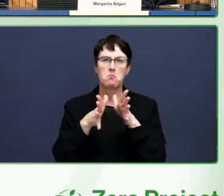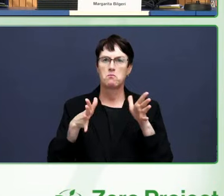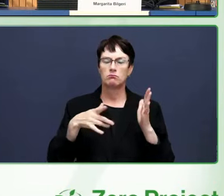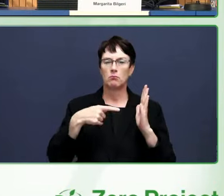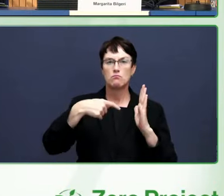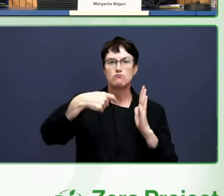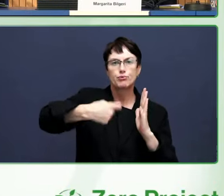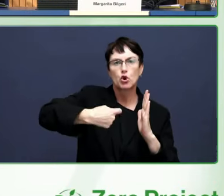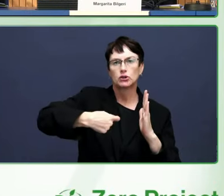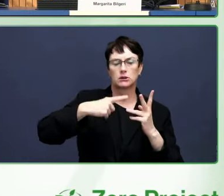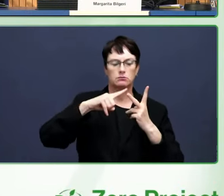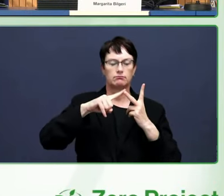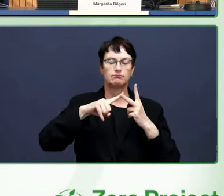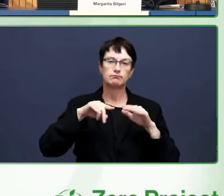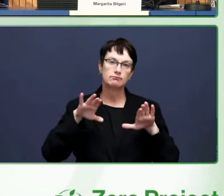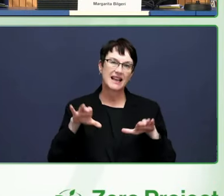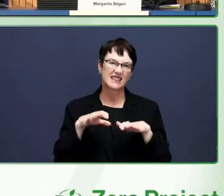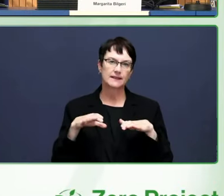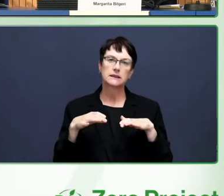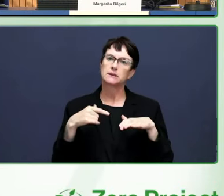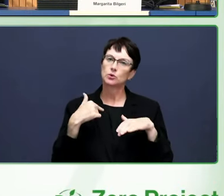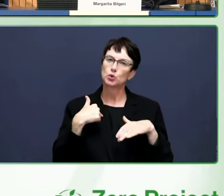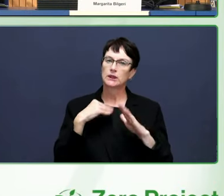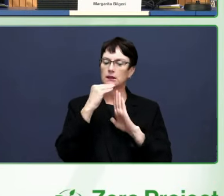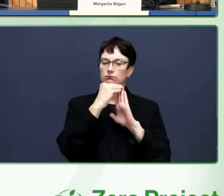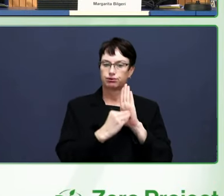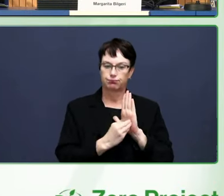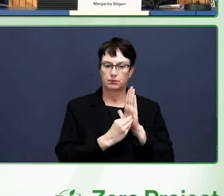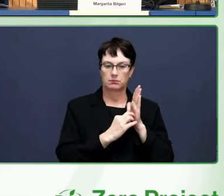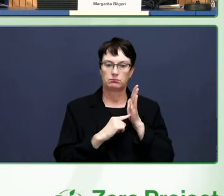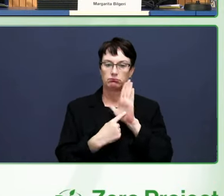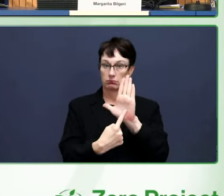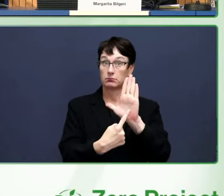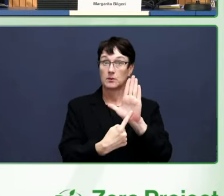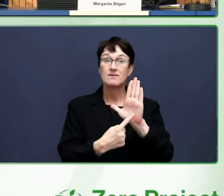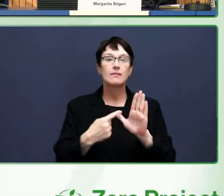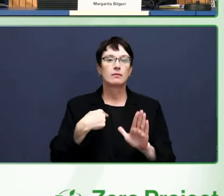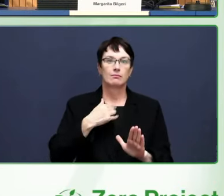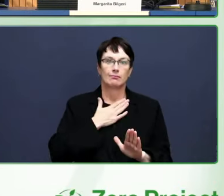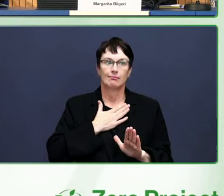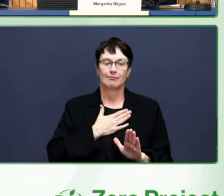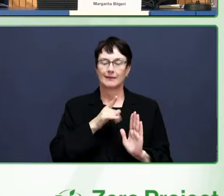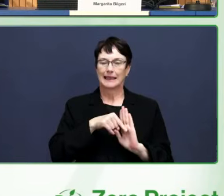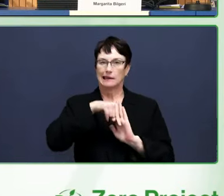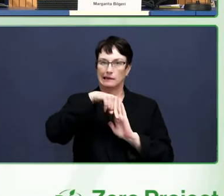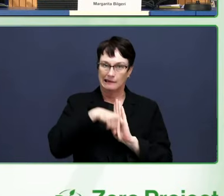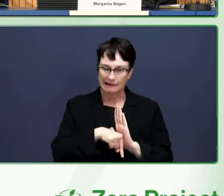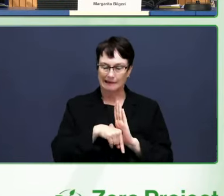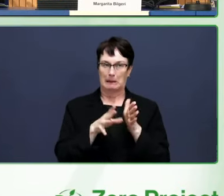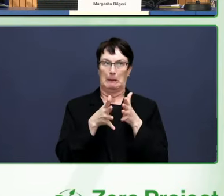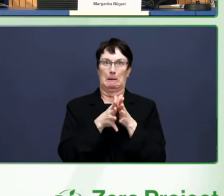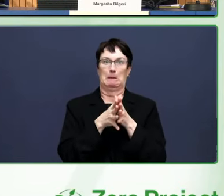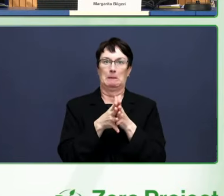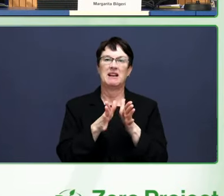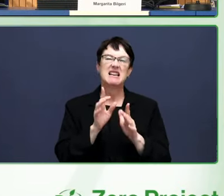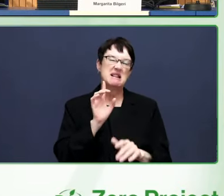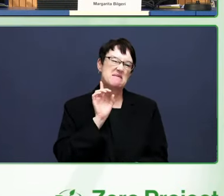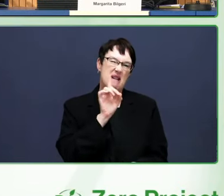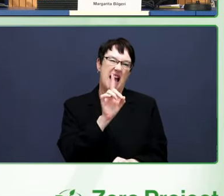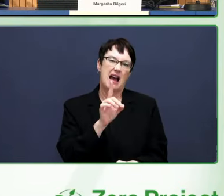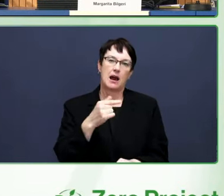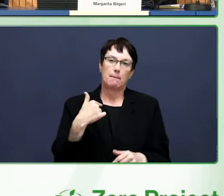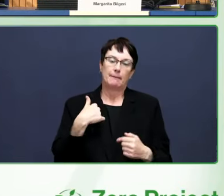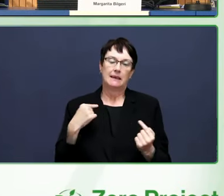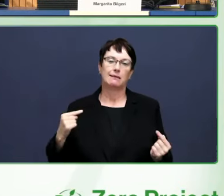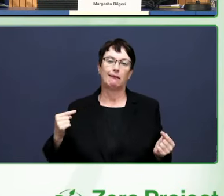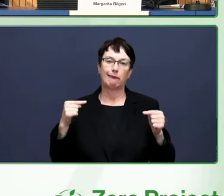and implement them together with the countries. I would really love to go into depth into those activities now, but I'm not here for that. I'm just giving